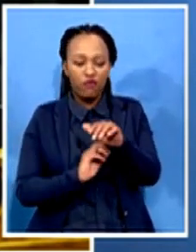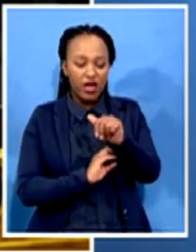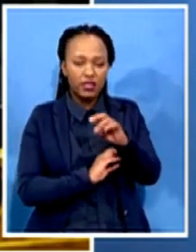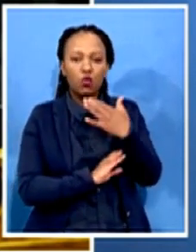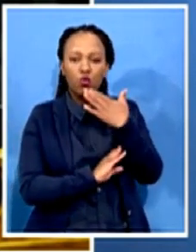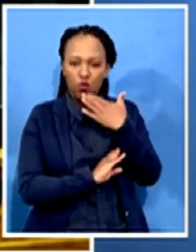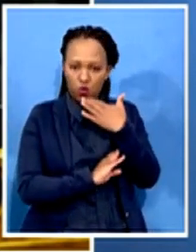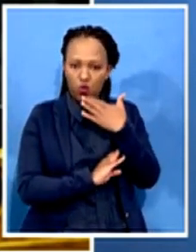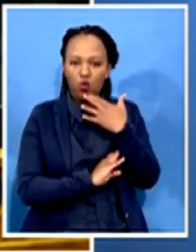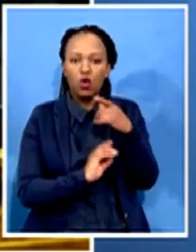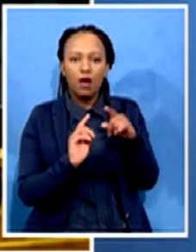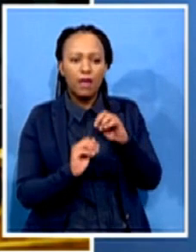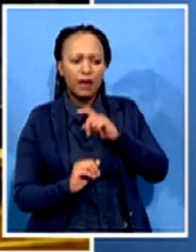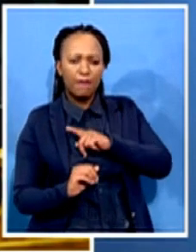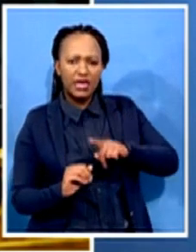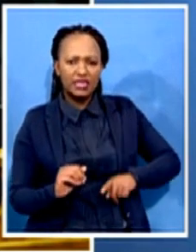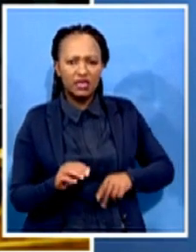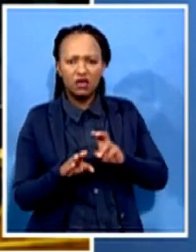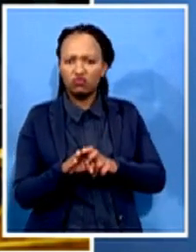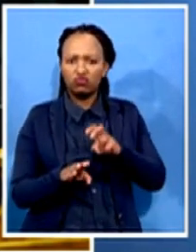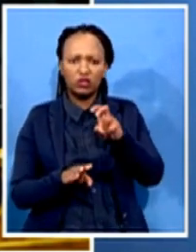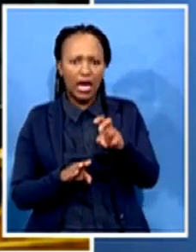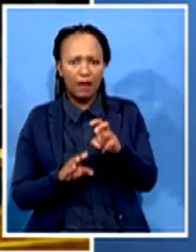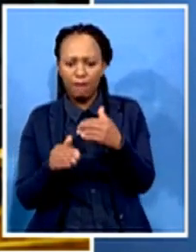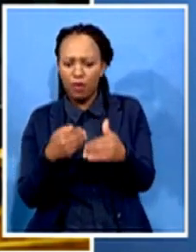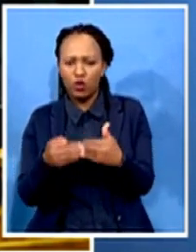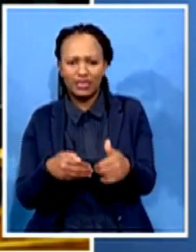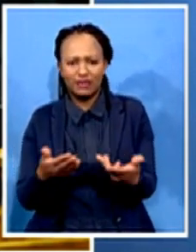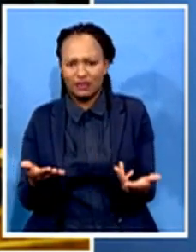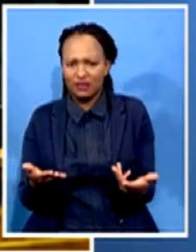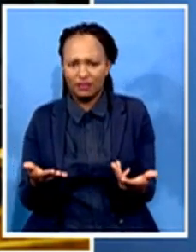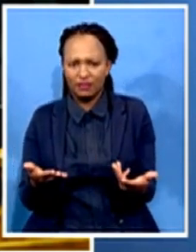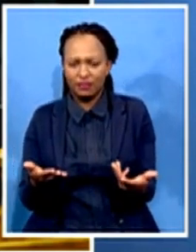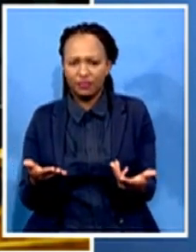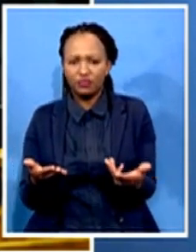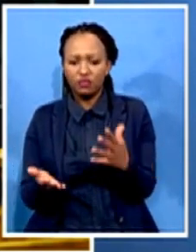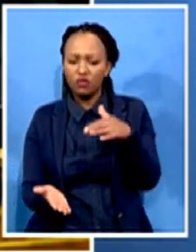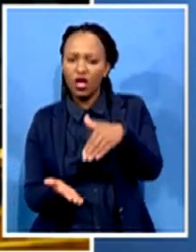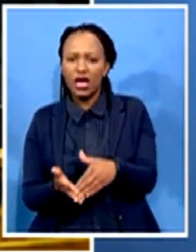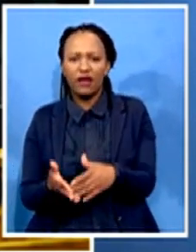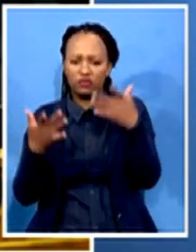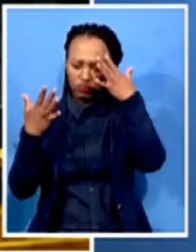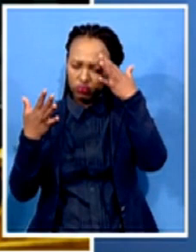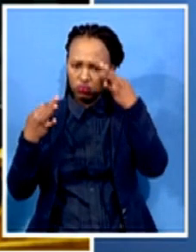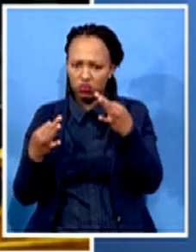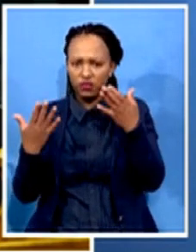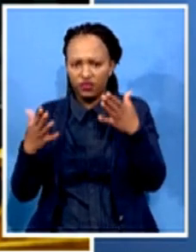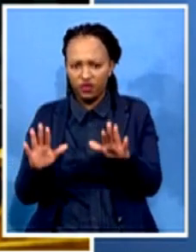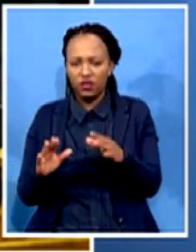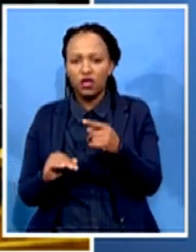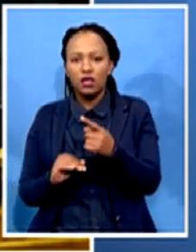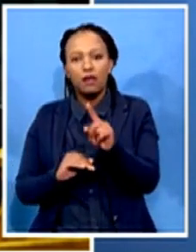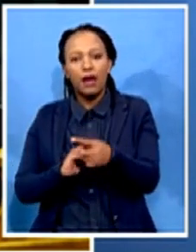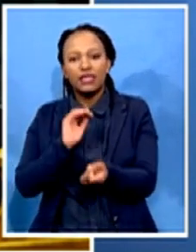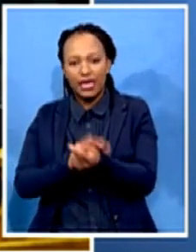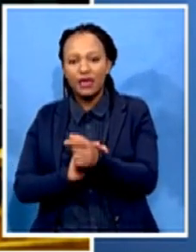quite a number of steps to arrive at sanctioning, which of course must happen. But the absence of